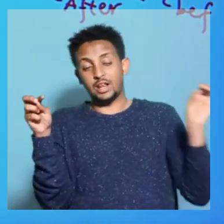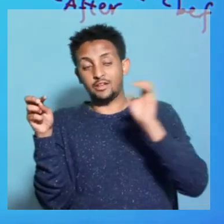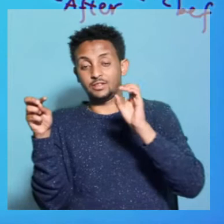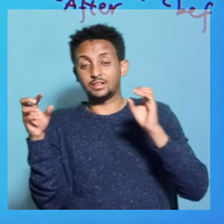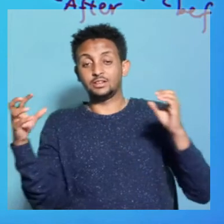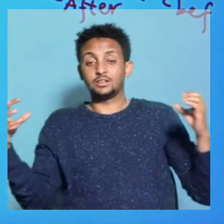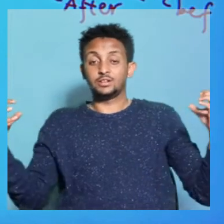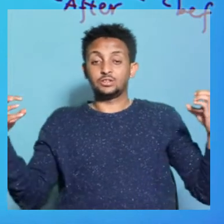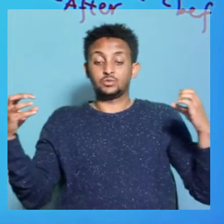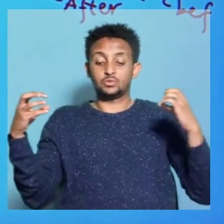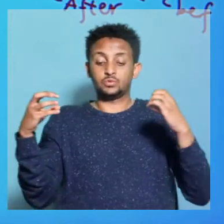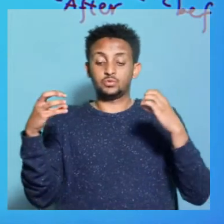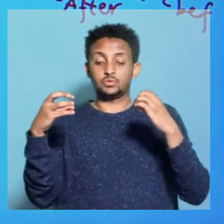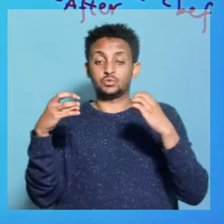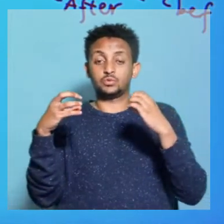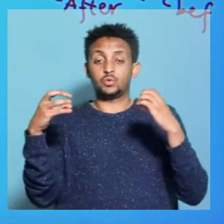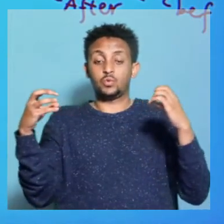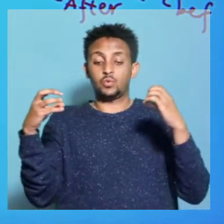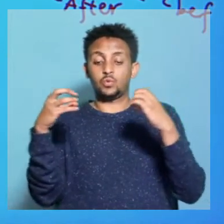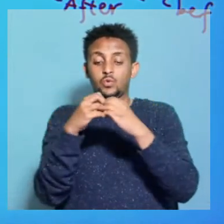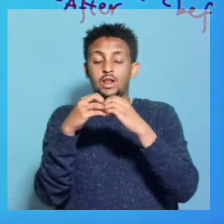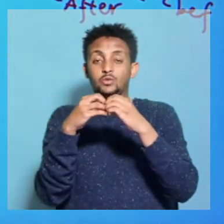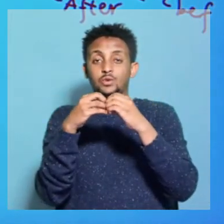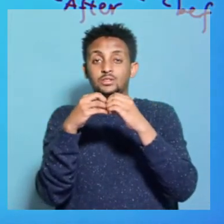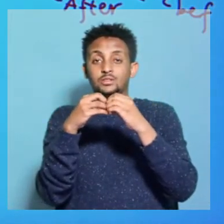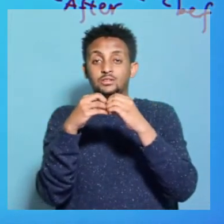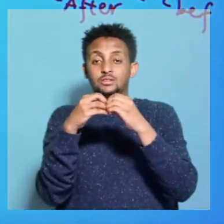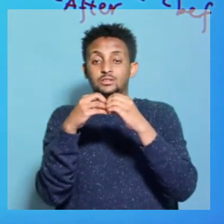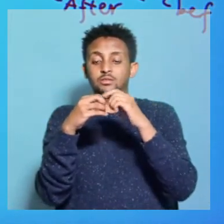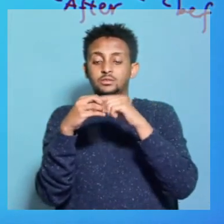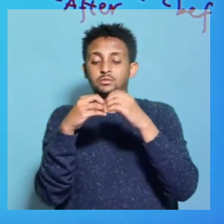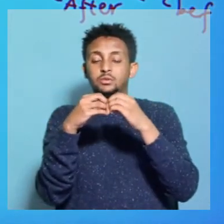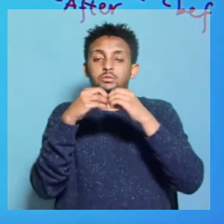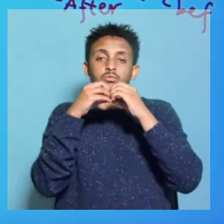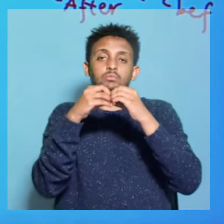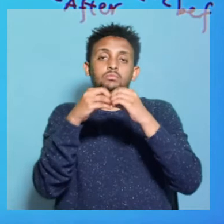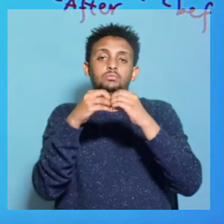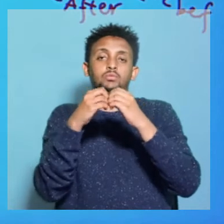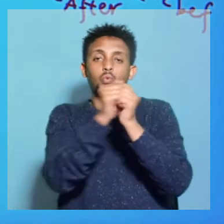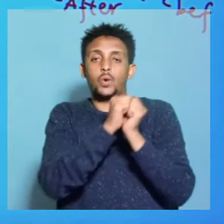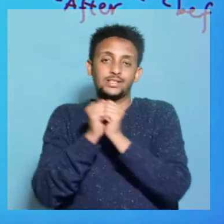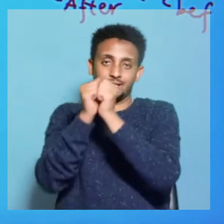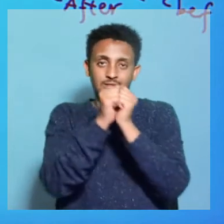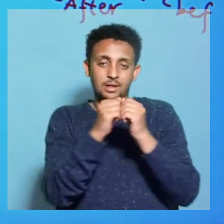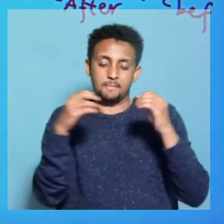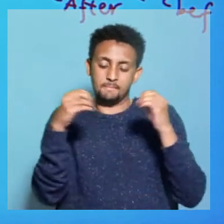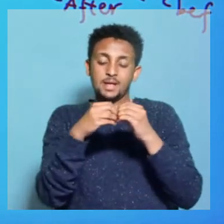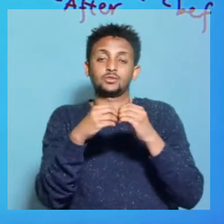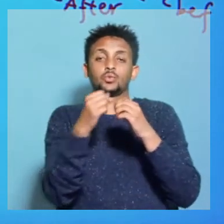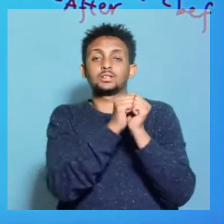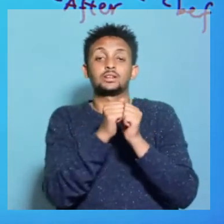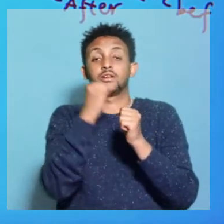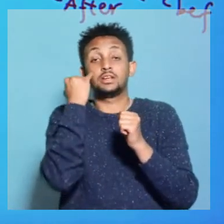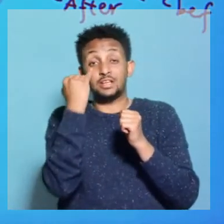left with u2. As these two bodies are colliding together, let's assume that they are stick together or they embedded together.